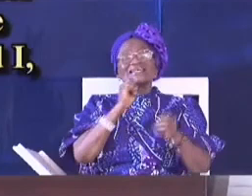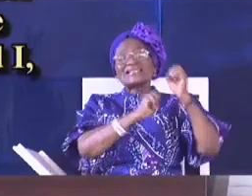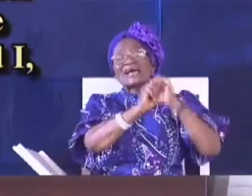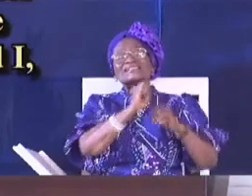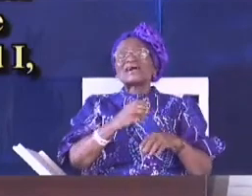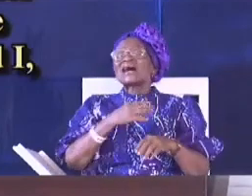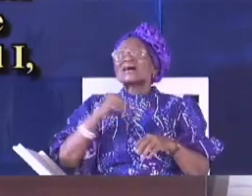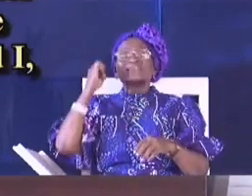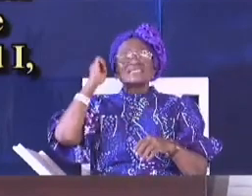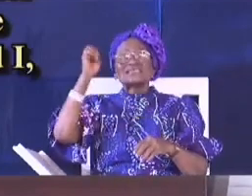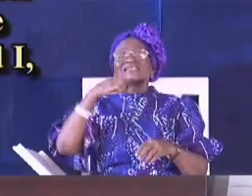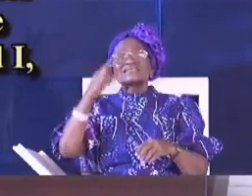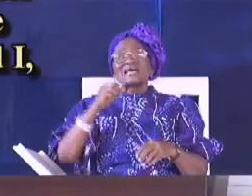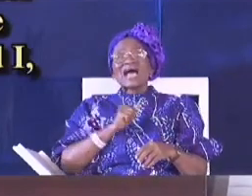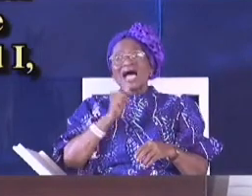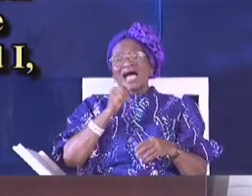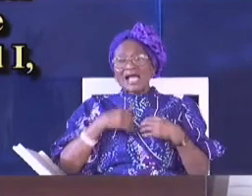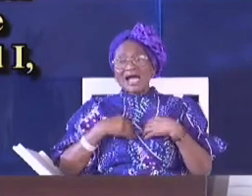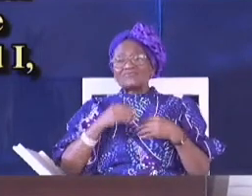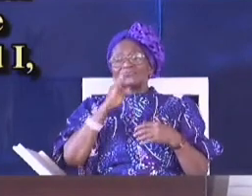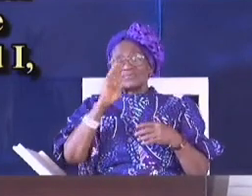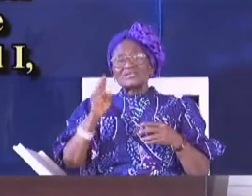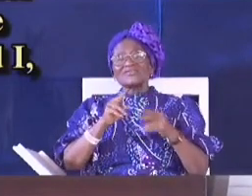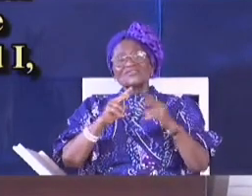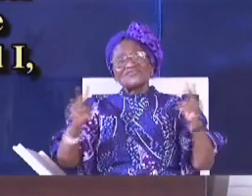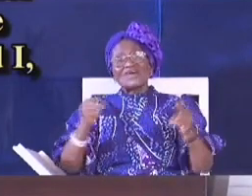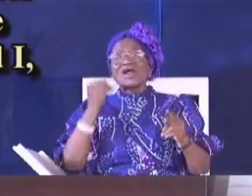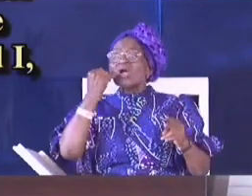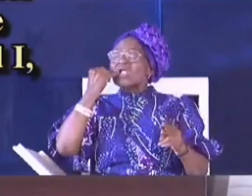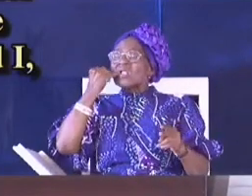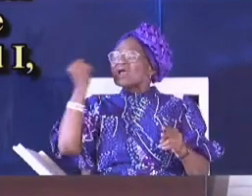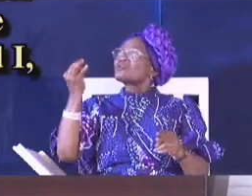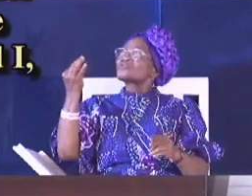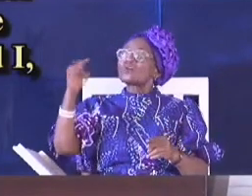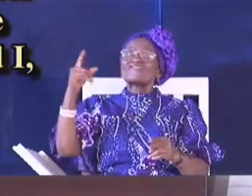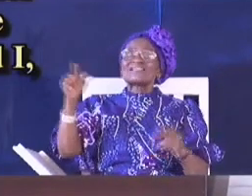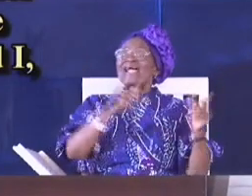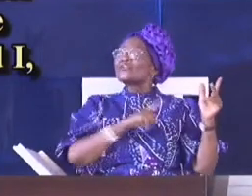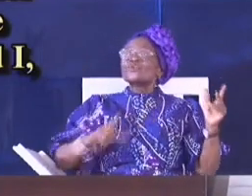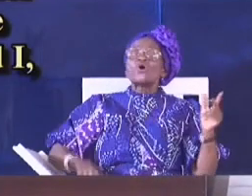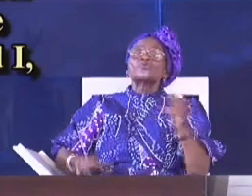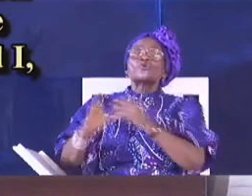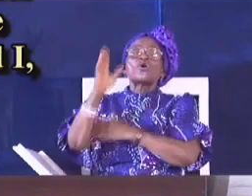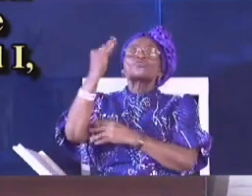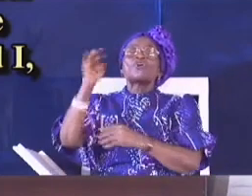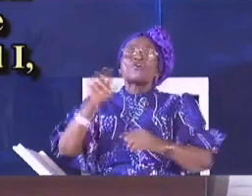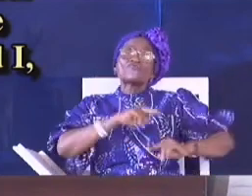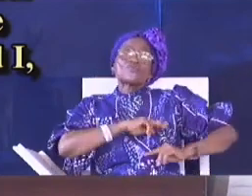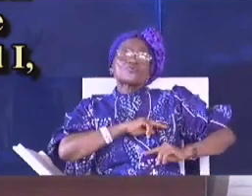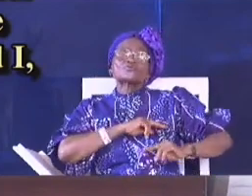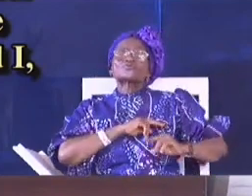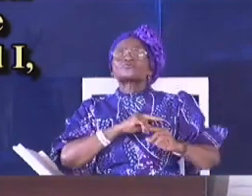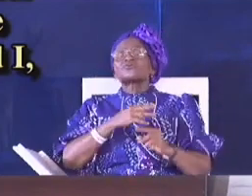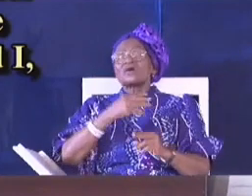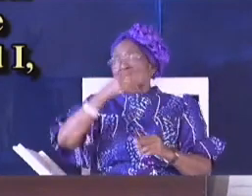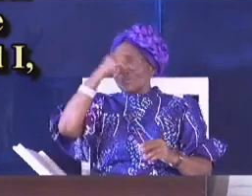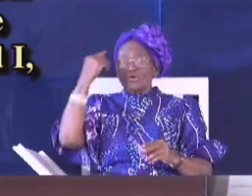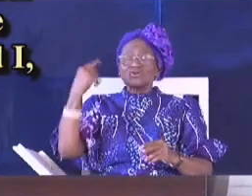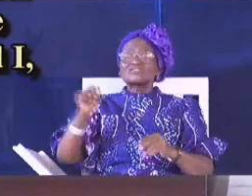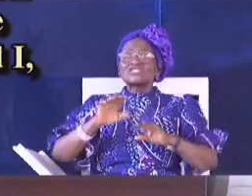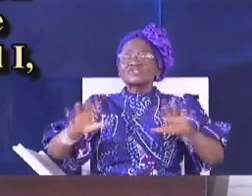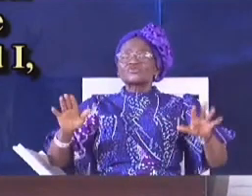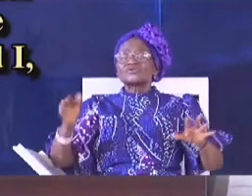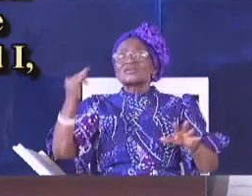And he said, I have been very jealous for the Lord God of hosts, because the children